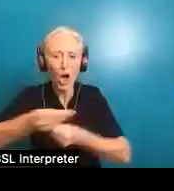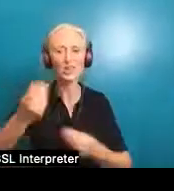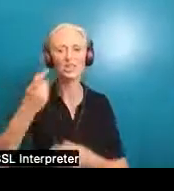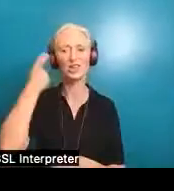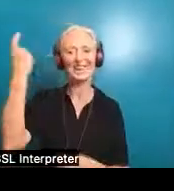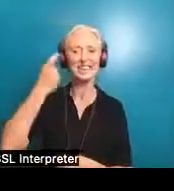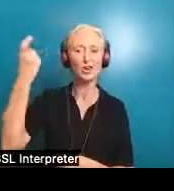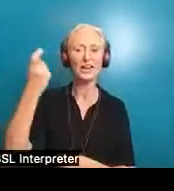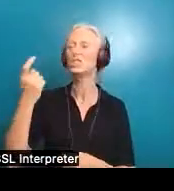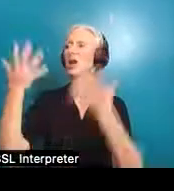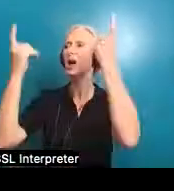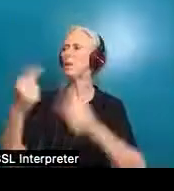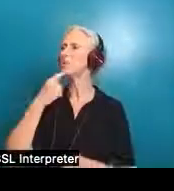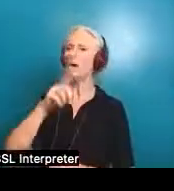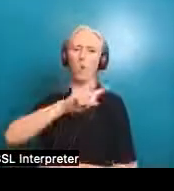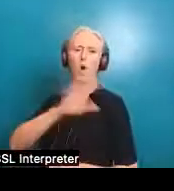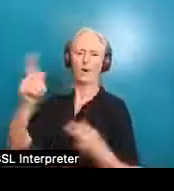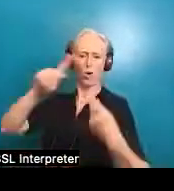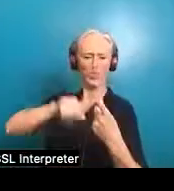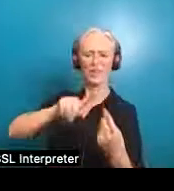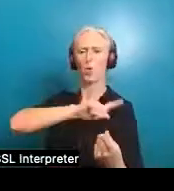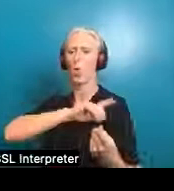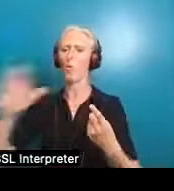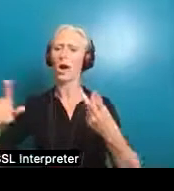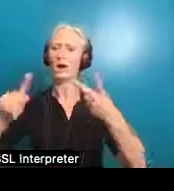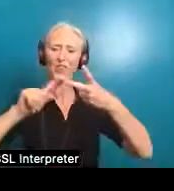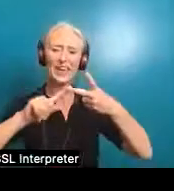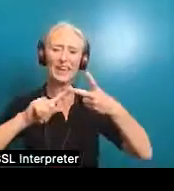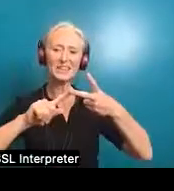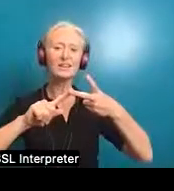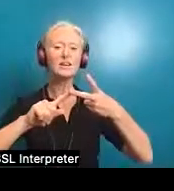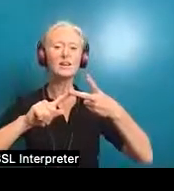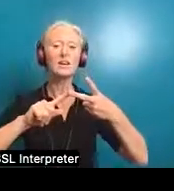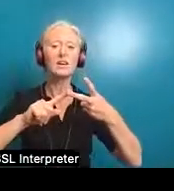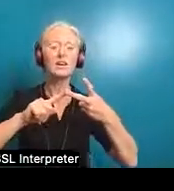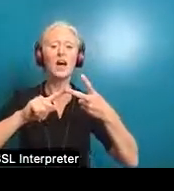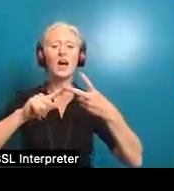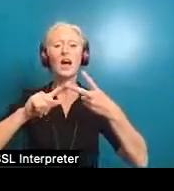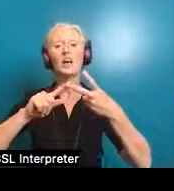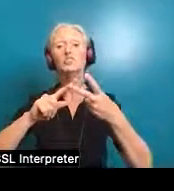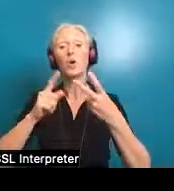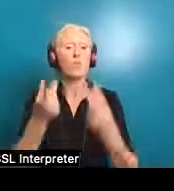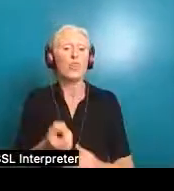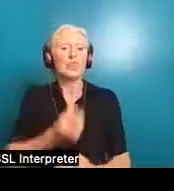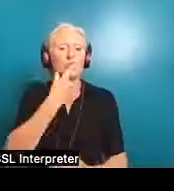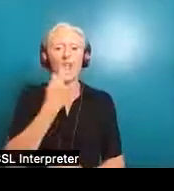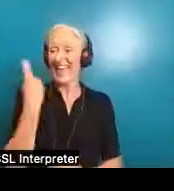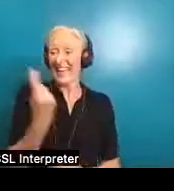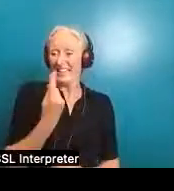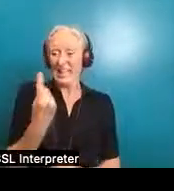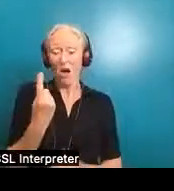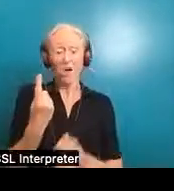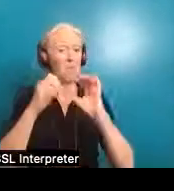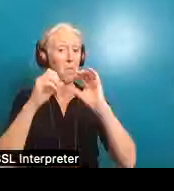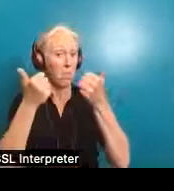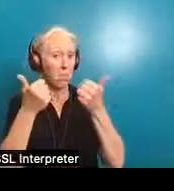do this? Or why haven't they pushed forwards? And a lot of it's not always because the drug is worth trying out. It can be due